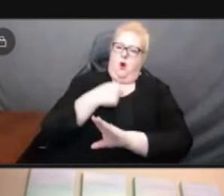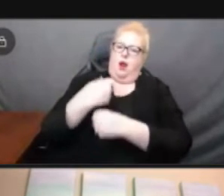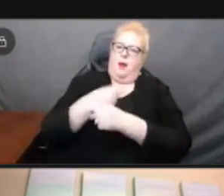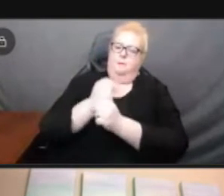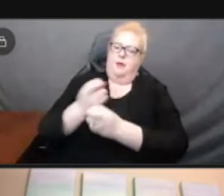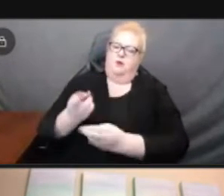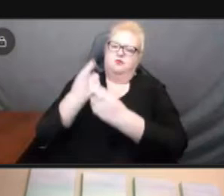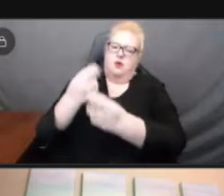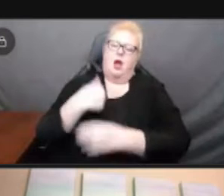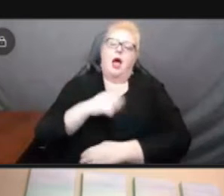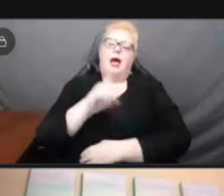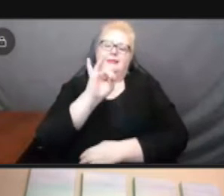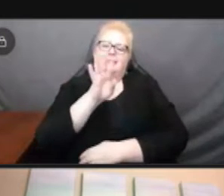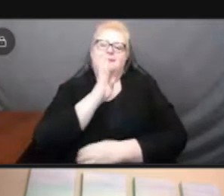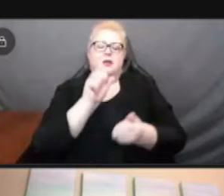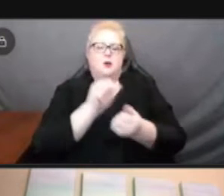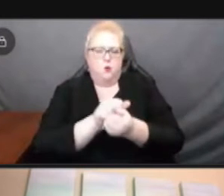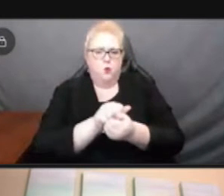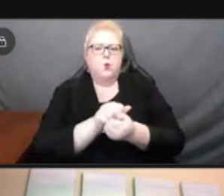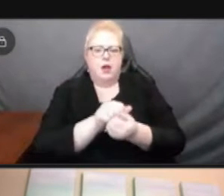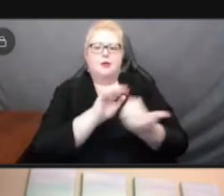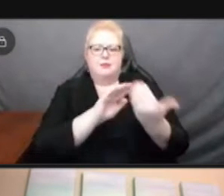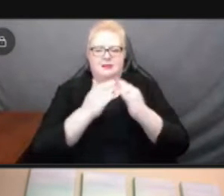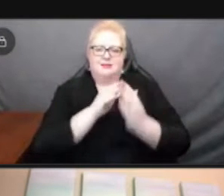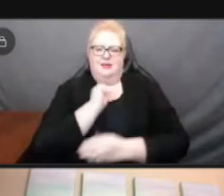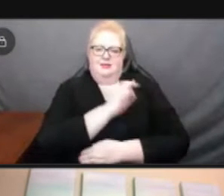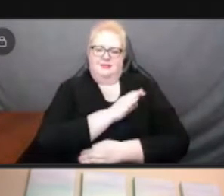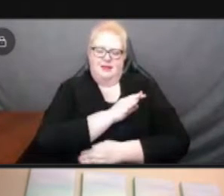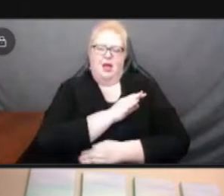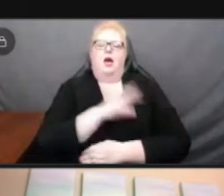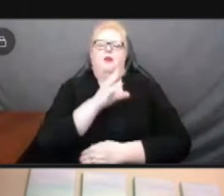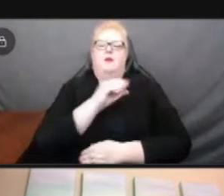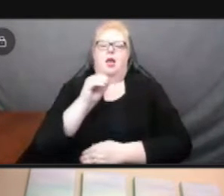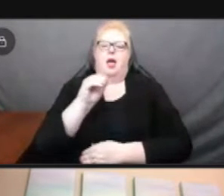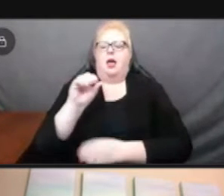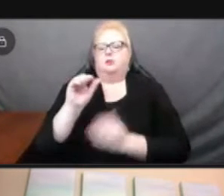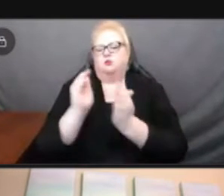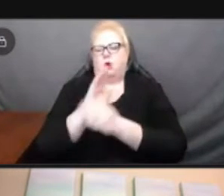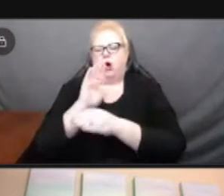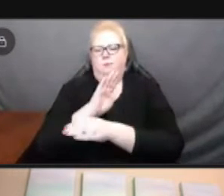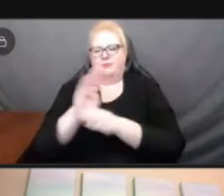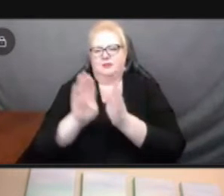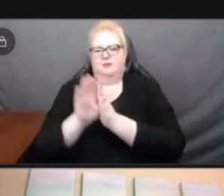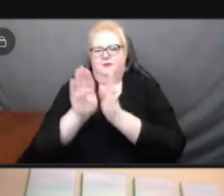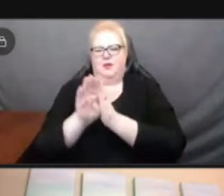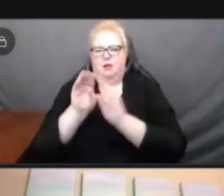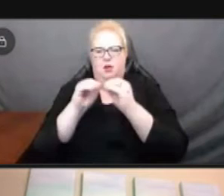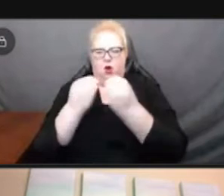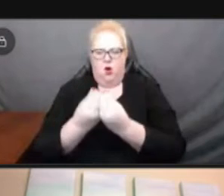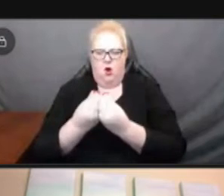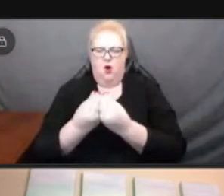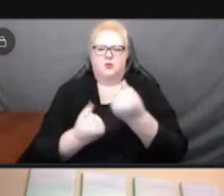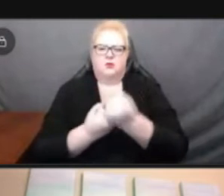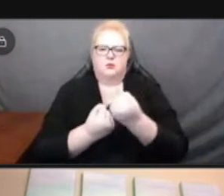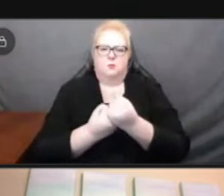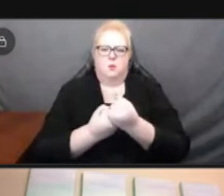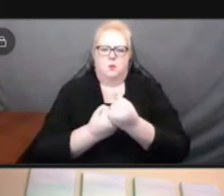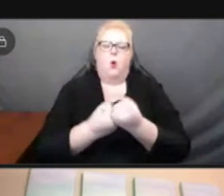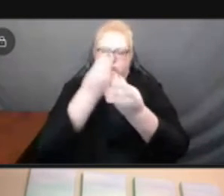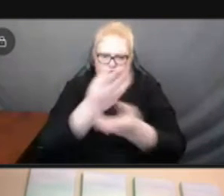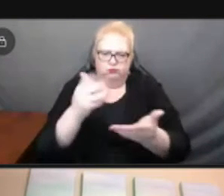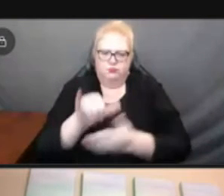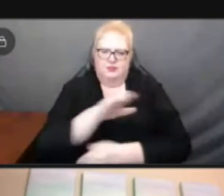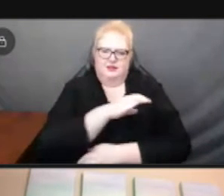city staff, the Small Business Development Office is supportive of this council. I took heed to my